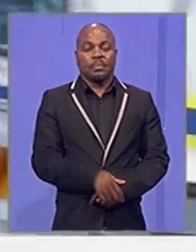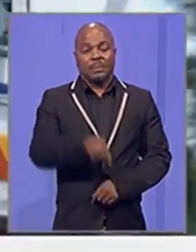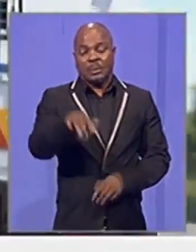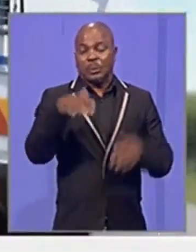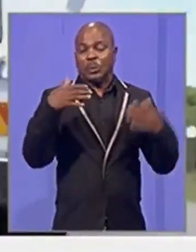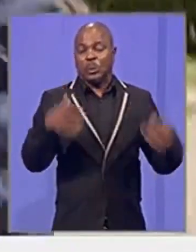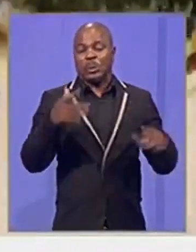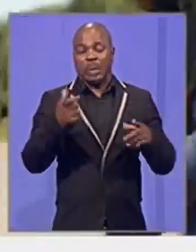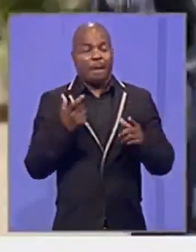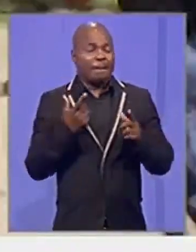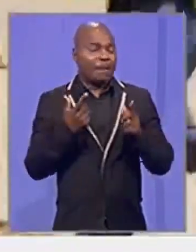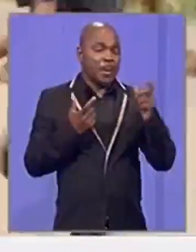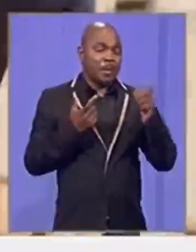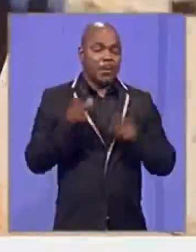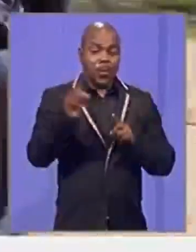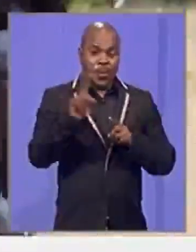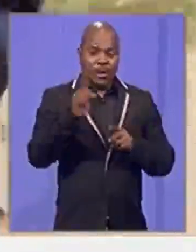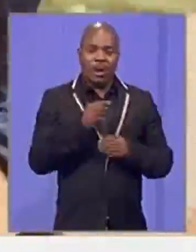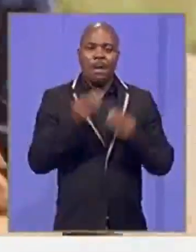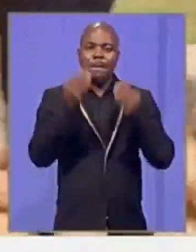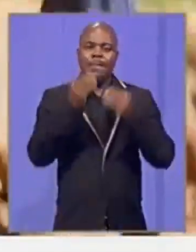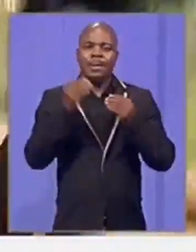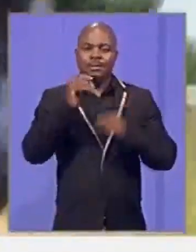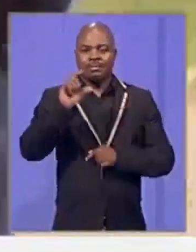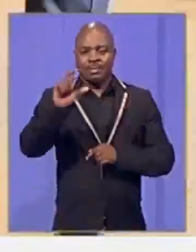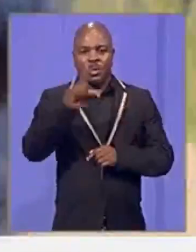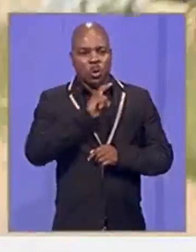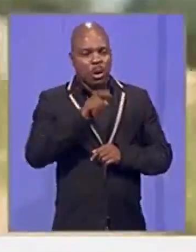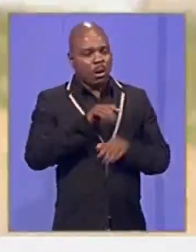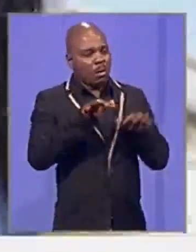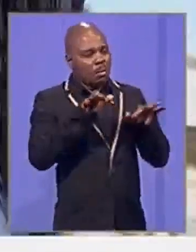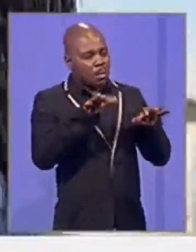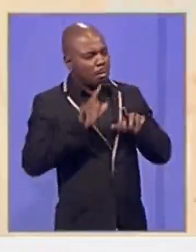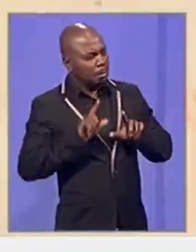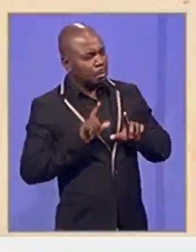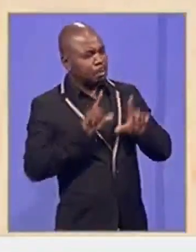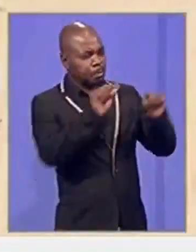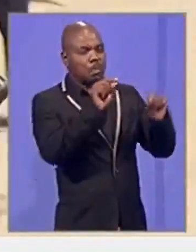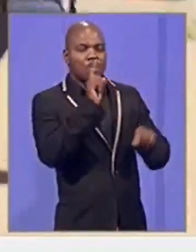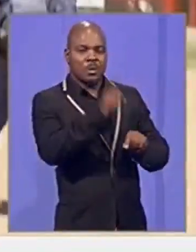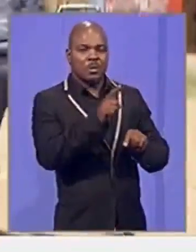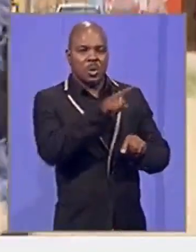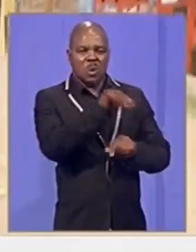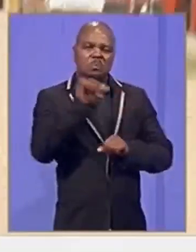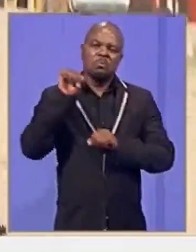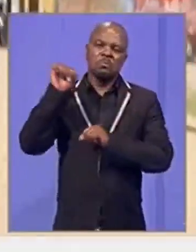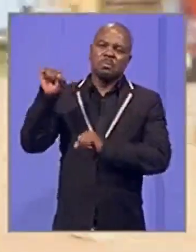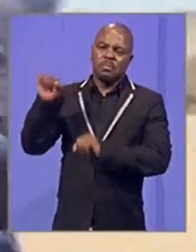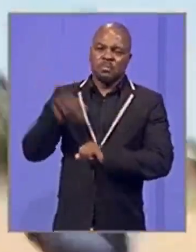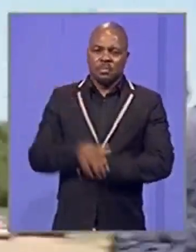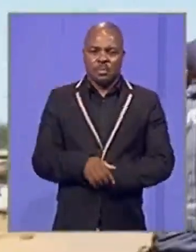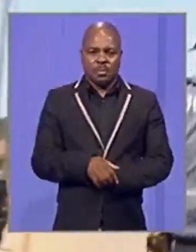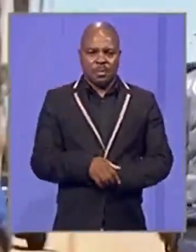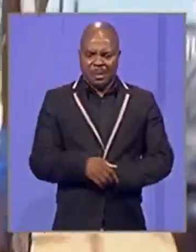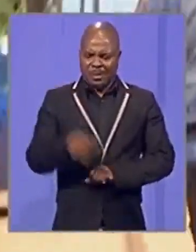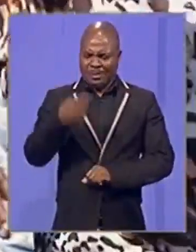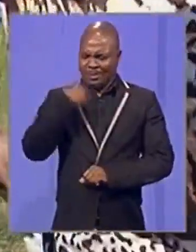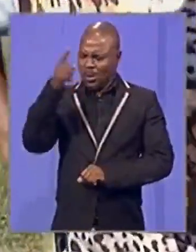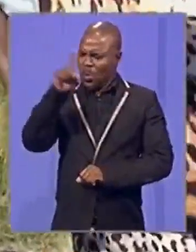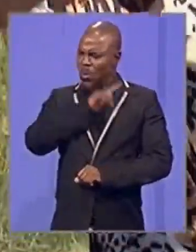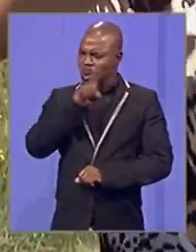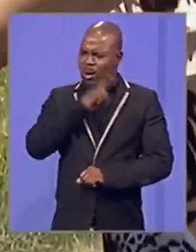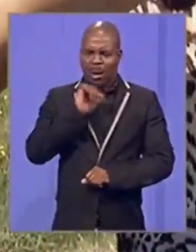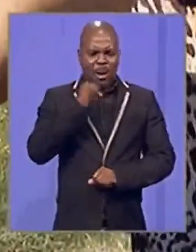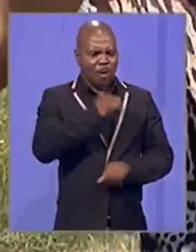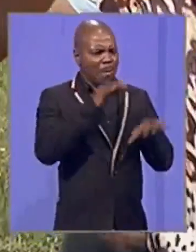Gone ga thuntsiwa di raba bullets go phatlalatsa baagi ba ba dirang ditshupetso. Yeah, but the thing is, why did they shoot on